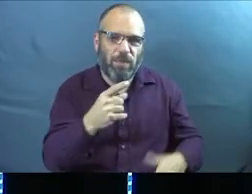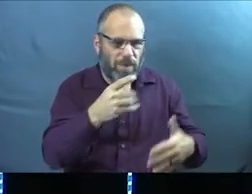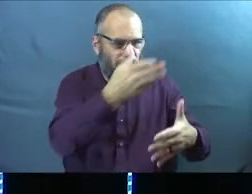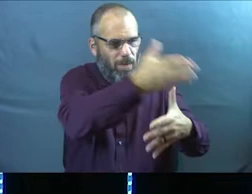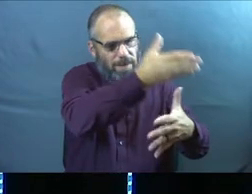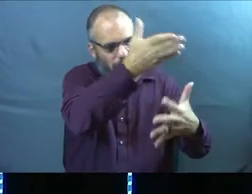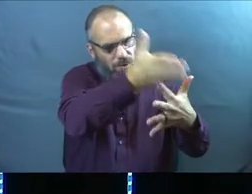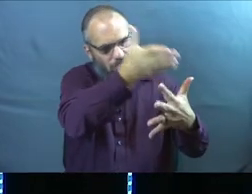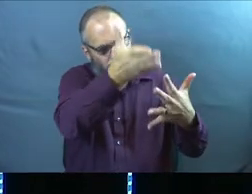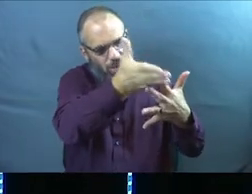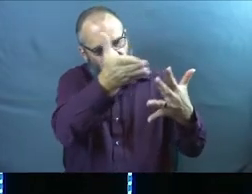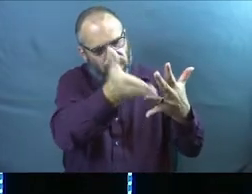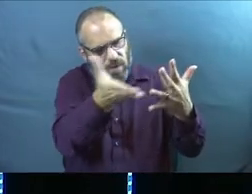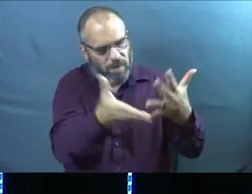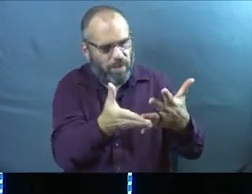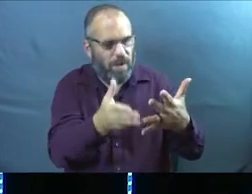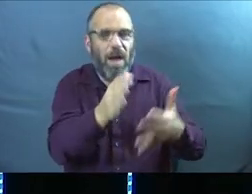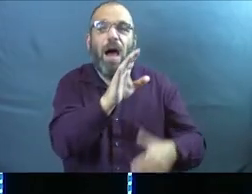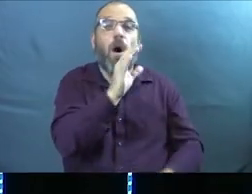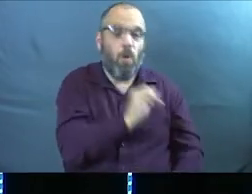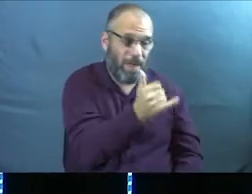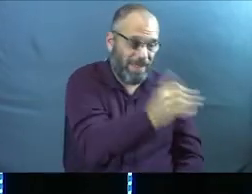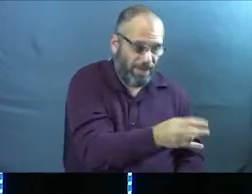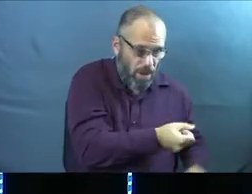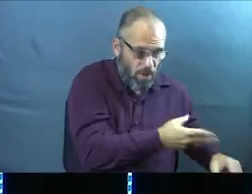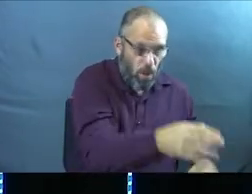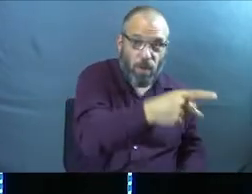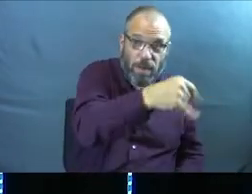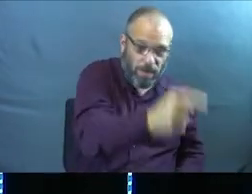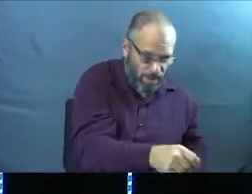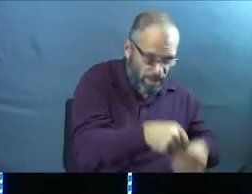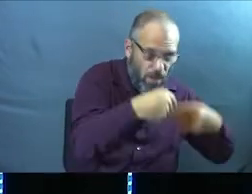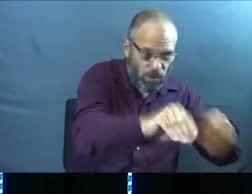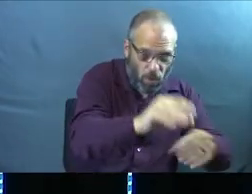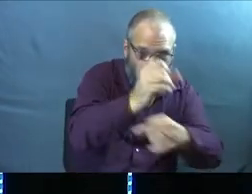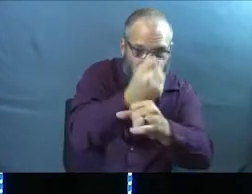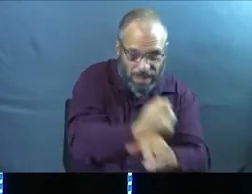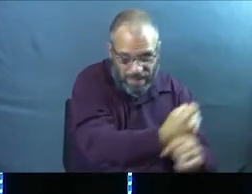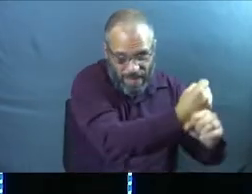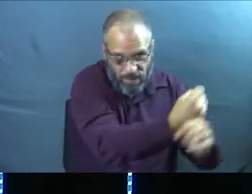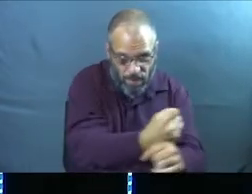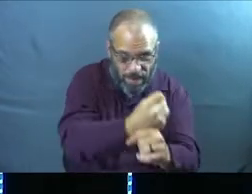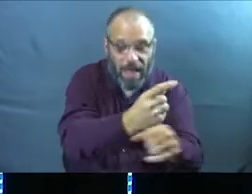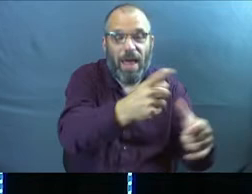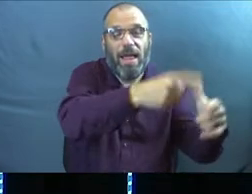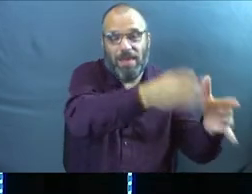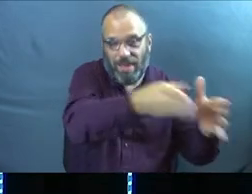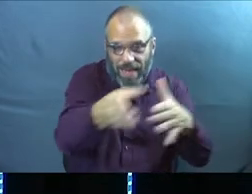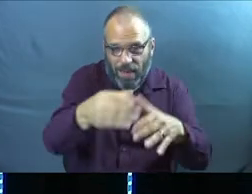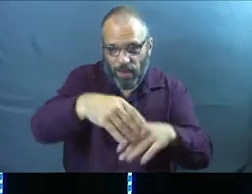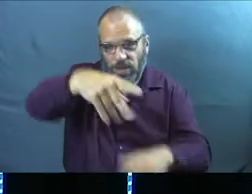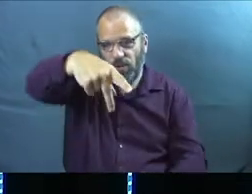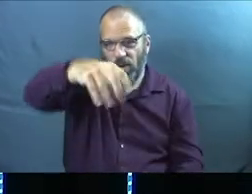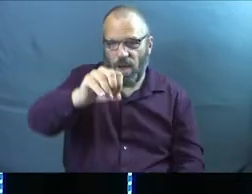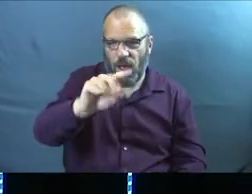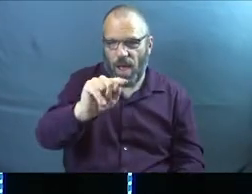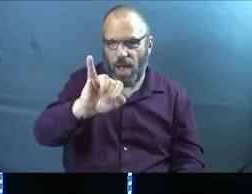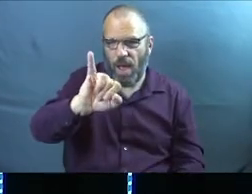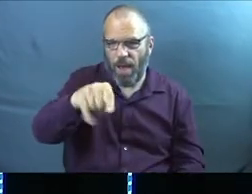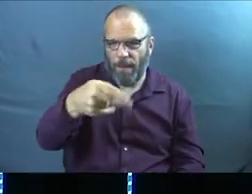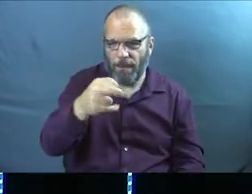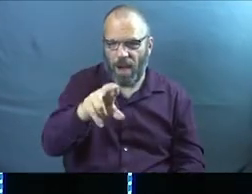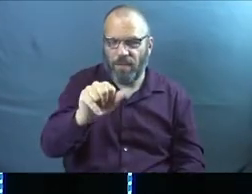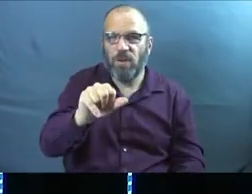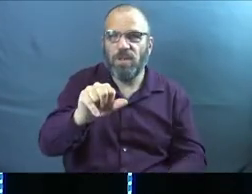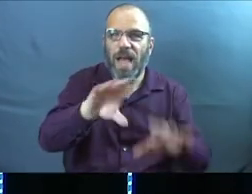going through the story of Joseph. Age 17, he was thrown in that pit and he was sold into slavery. Then he went to Potiphar's house as a slave, if